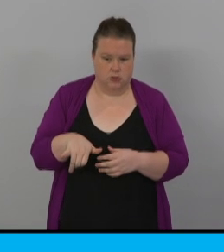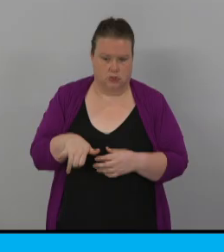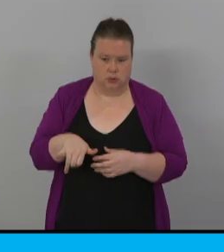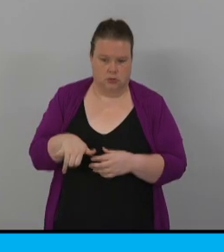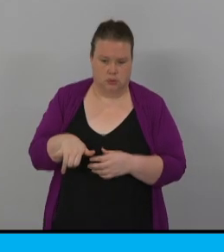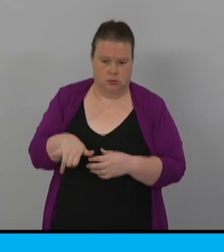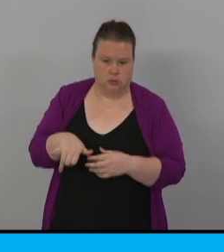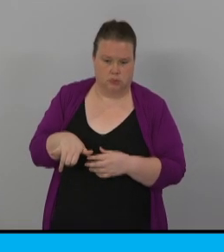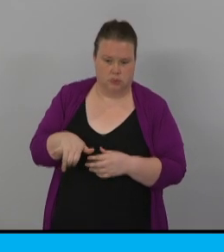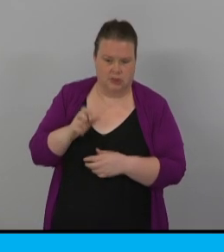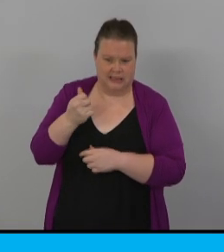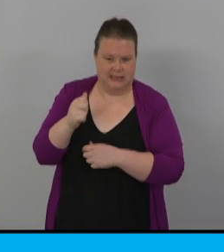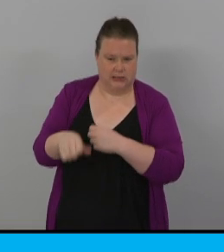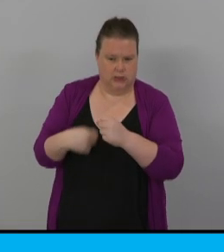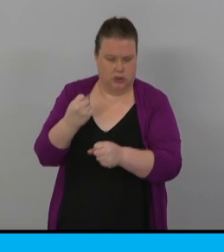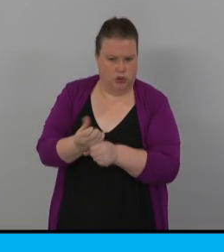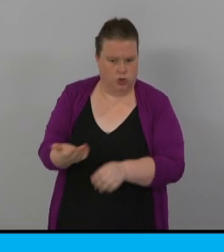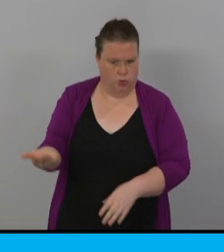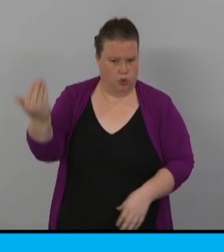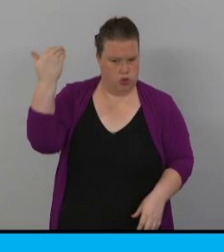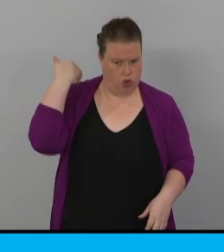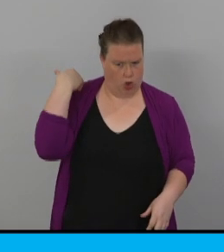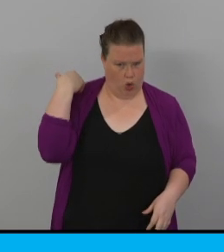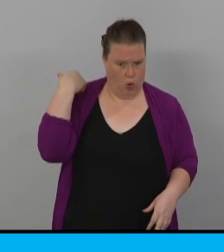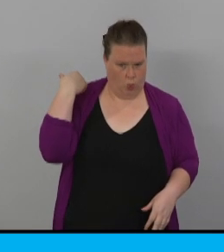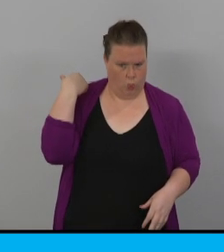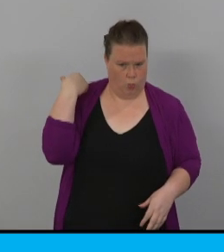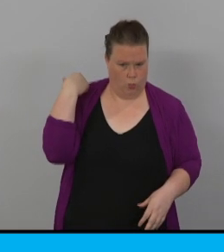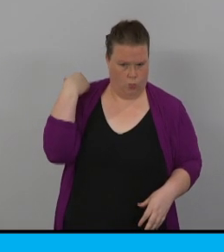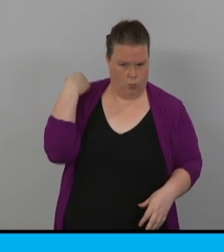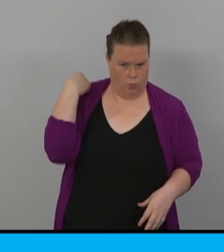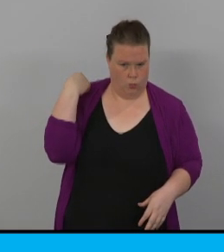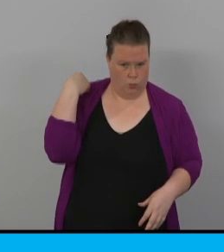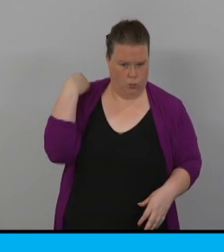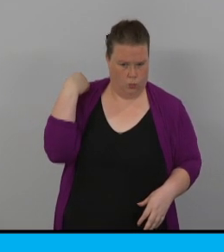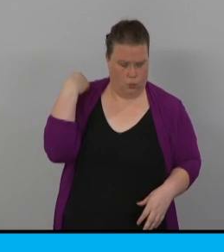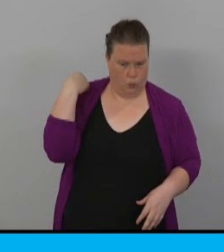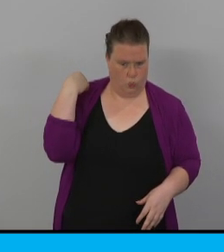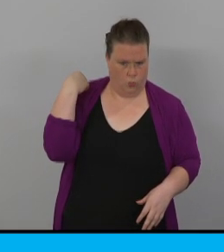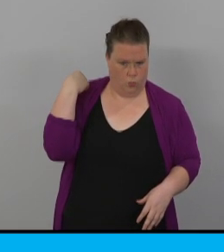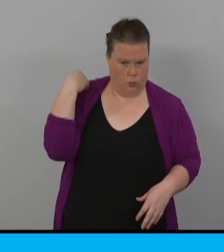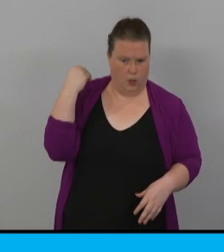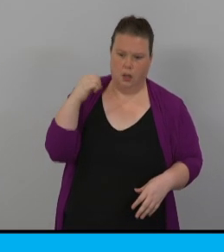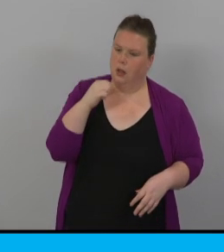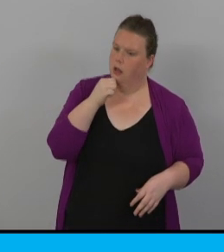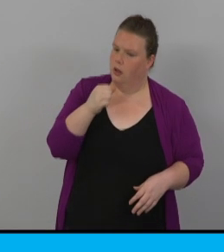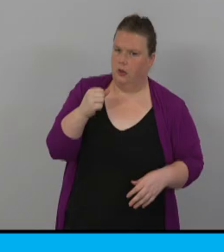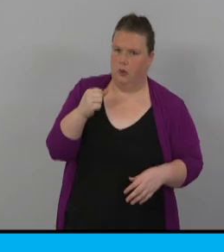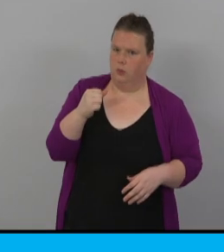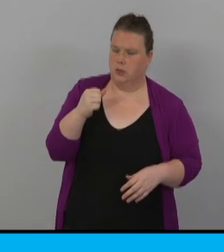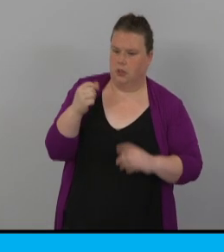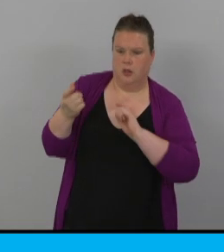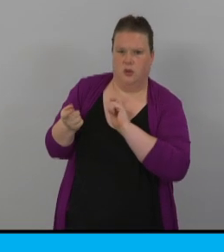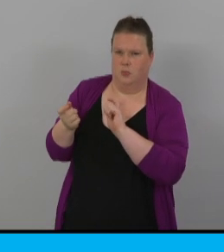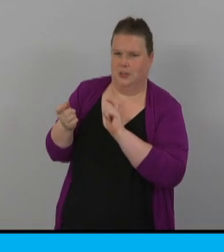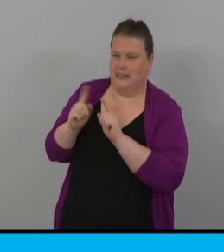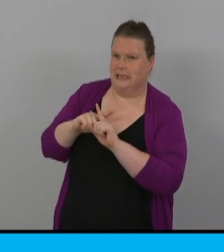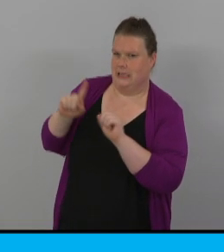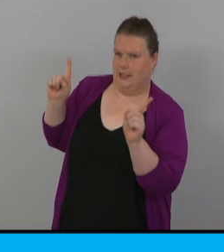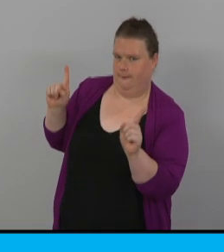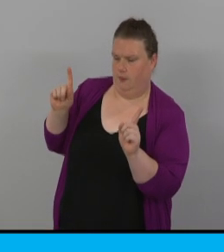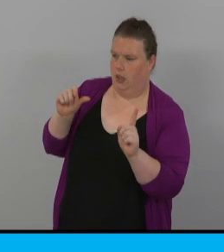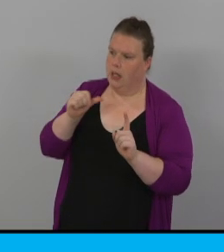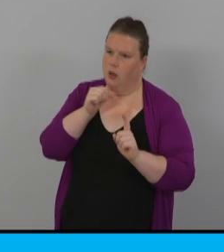Because there wasn't that symbiotic relationship between state revenue and property taxes,